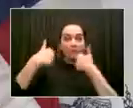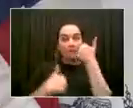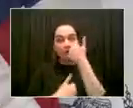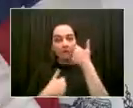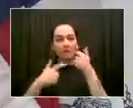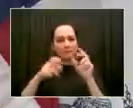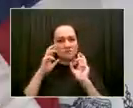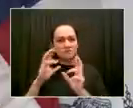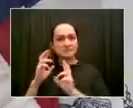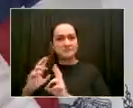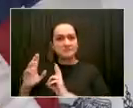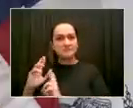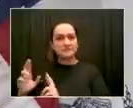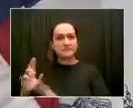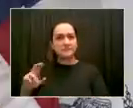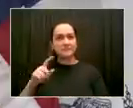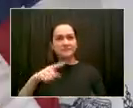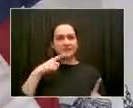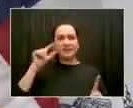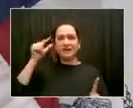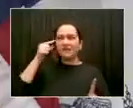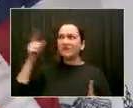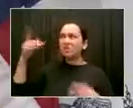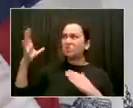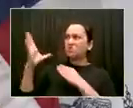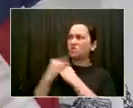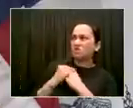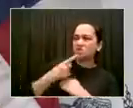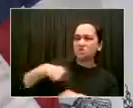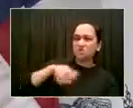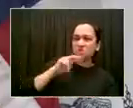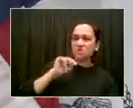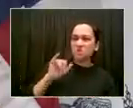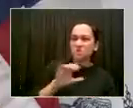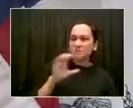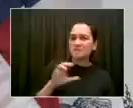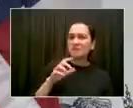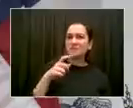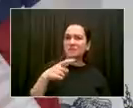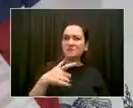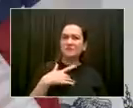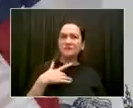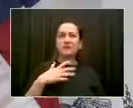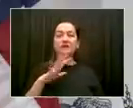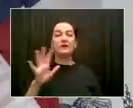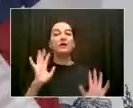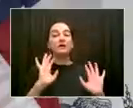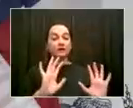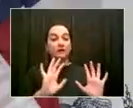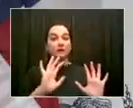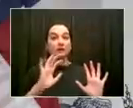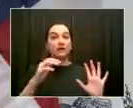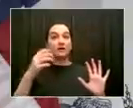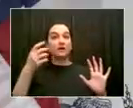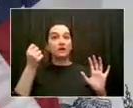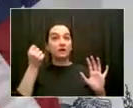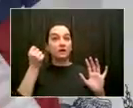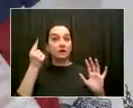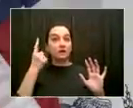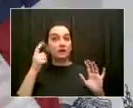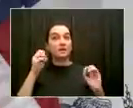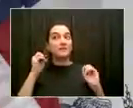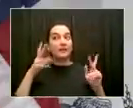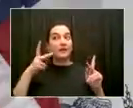and of lawmakers. There have been a lot of reports and talking to a lot of staffers of yours who say that you have your